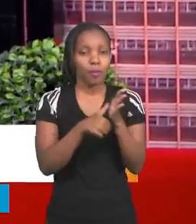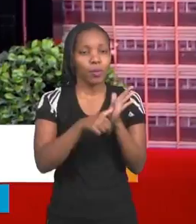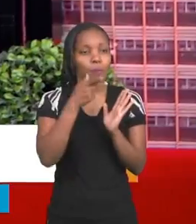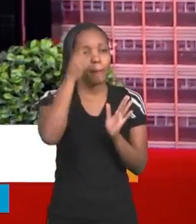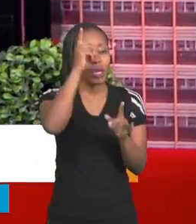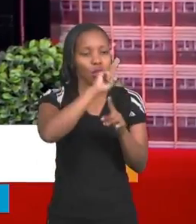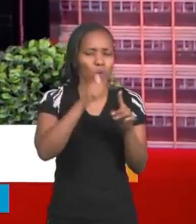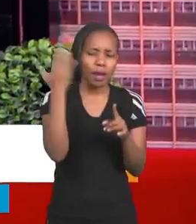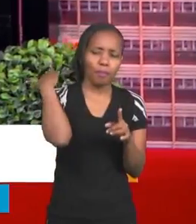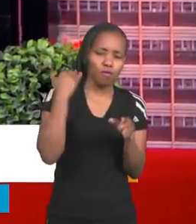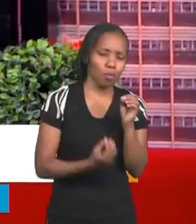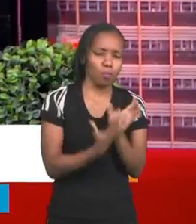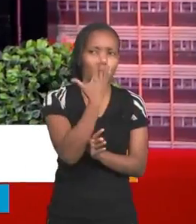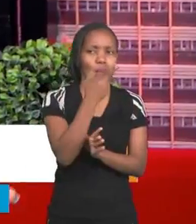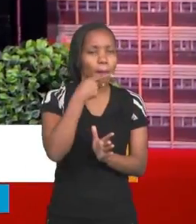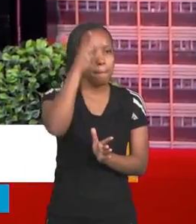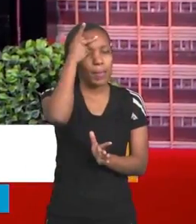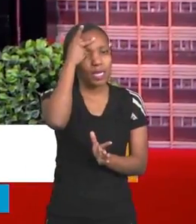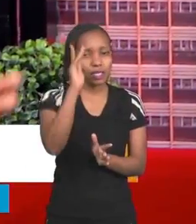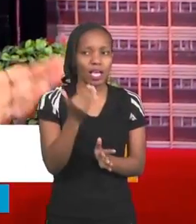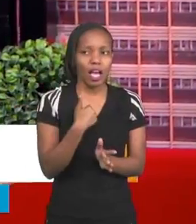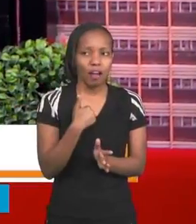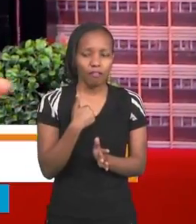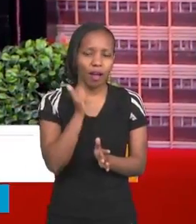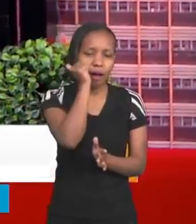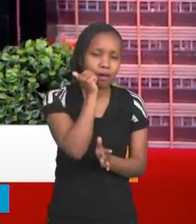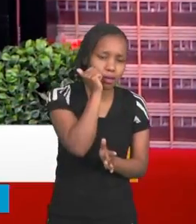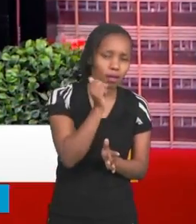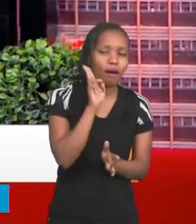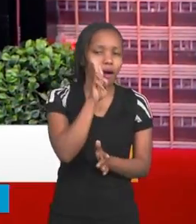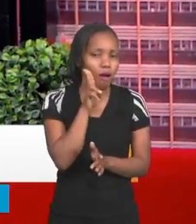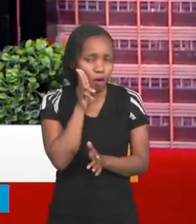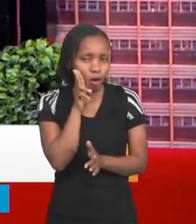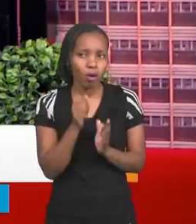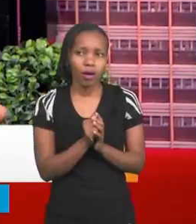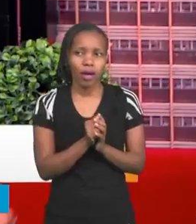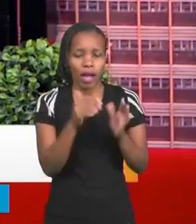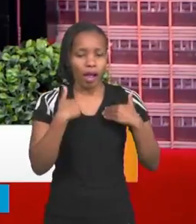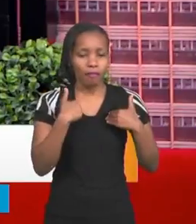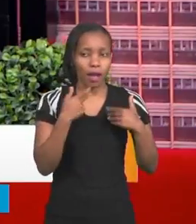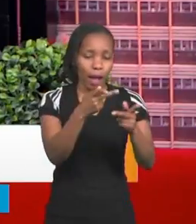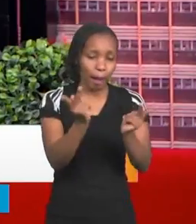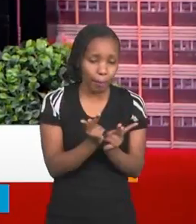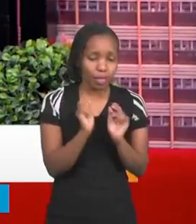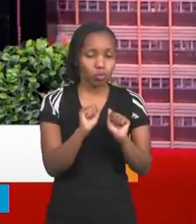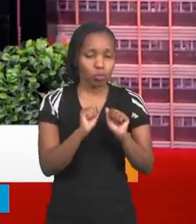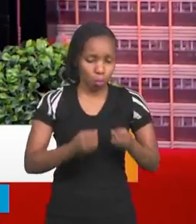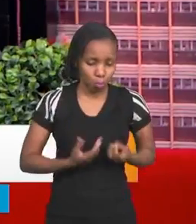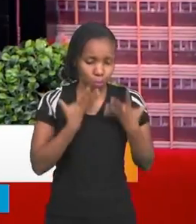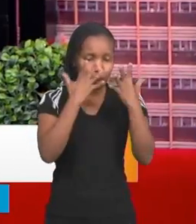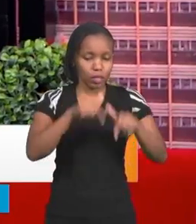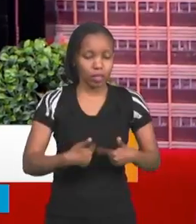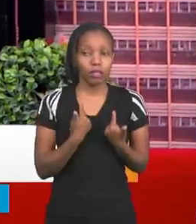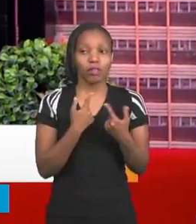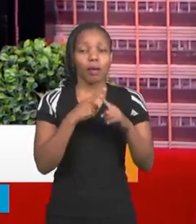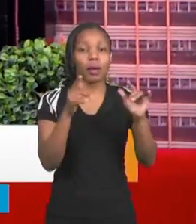when we were growing up, we used to have our parents who would talk to aunties, uncles. You would have a place where you can express yourself. Yes. But right